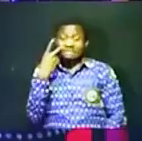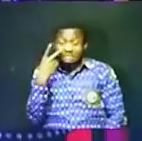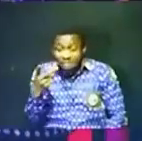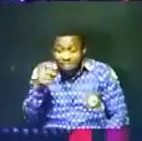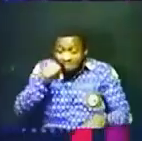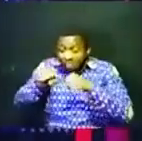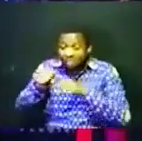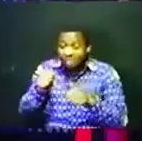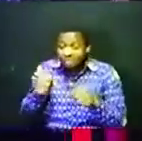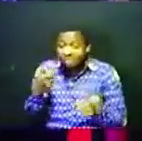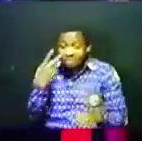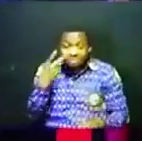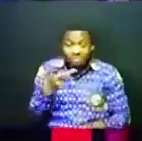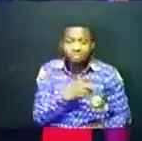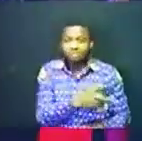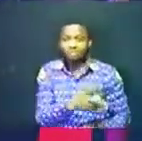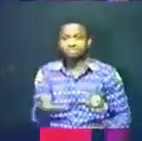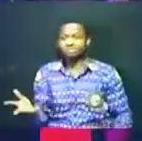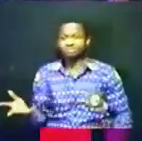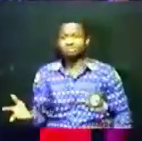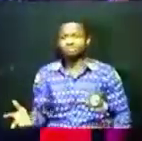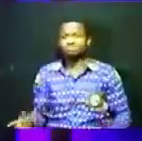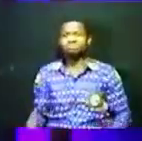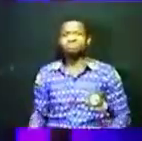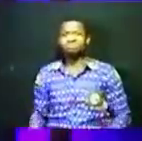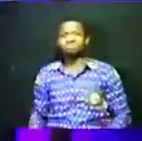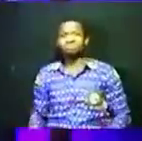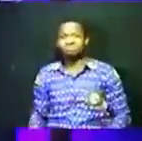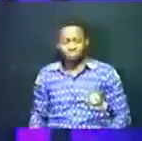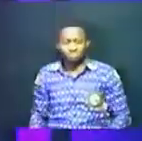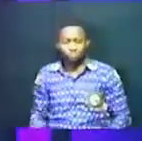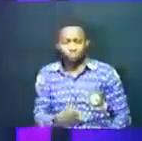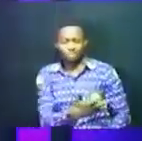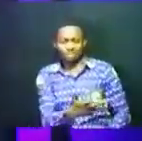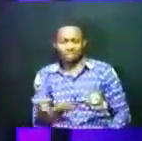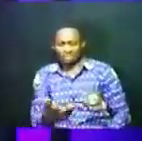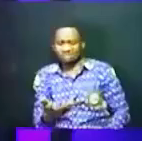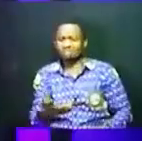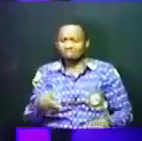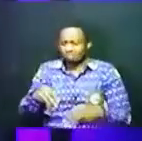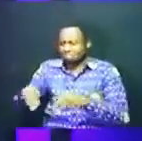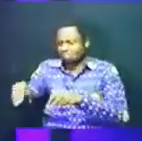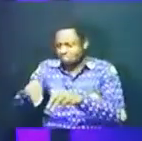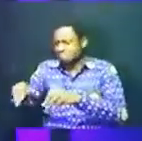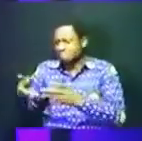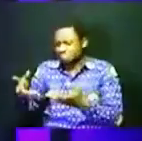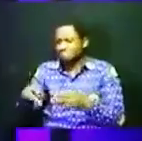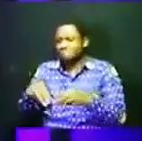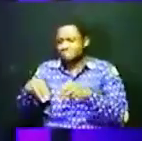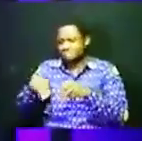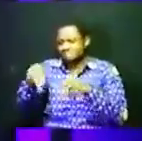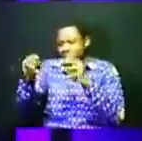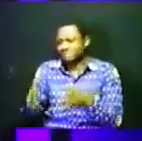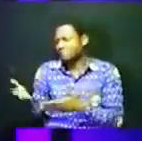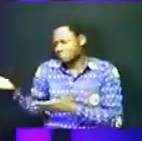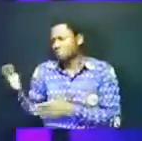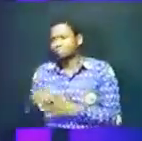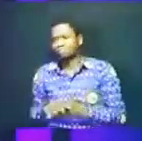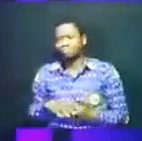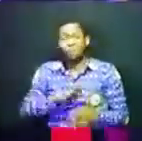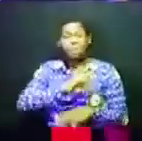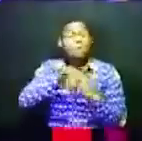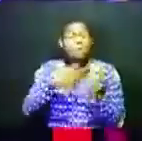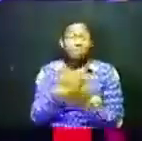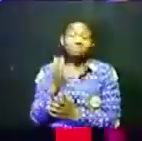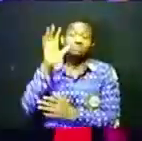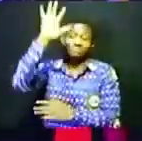Now all of them are also sellers. They were neighbors. I mean, they have their shops around. So they all lifted their